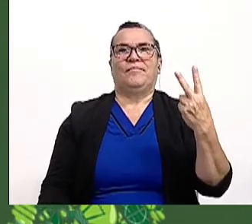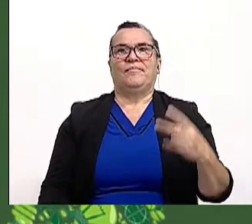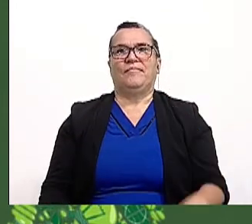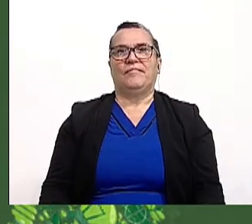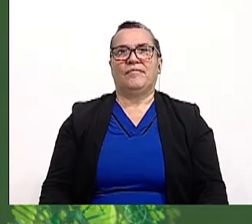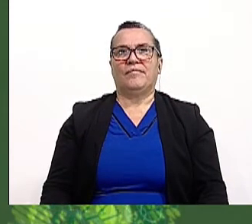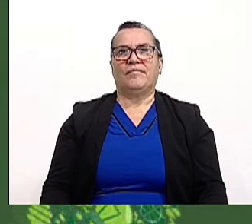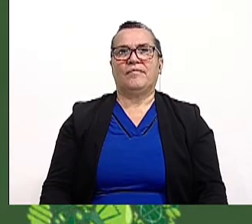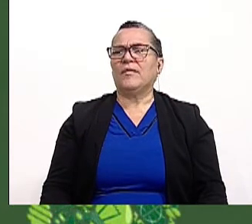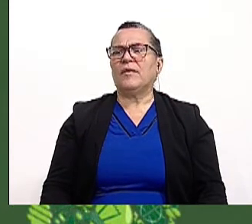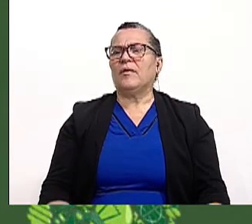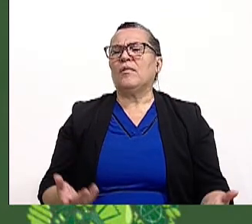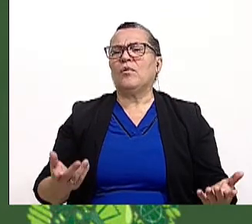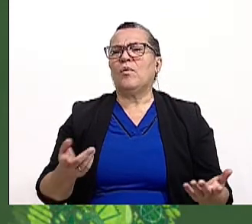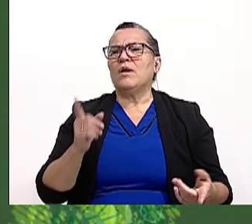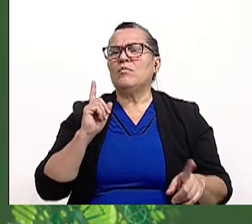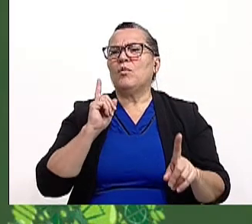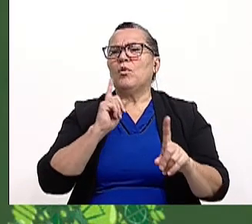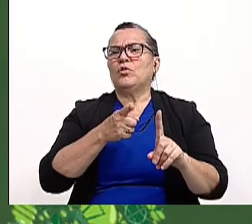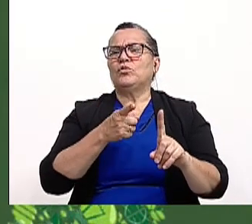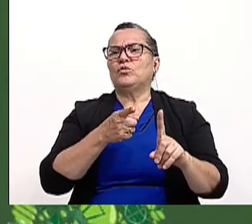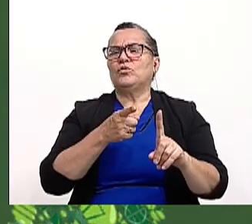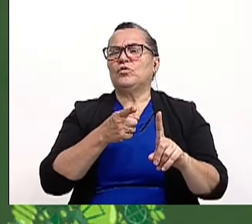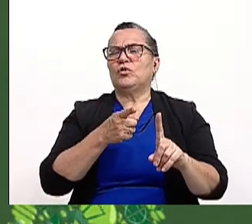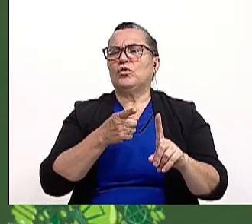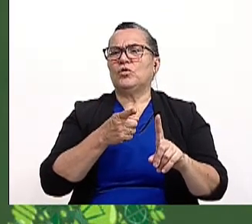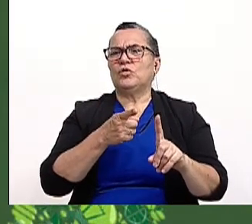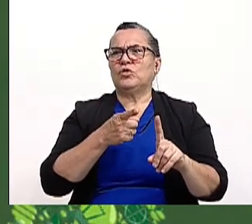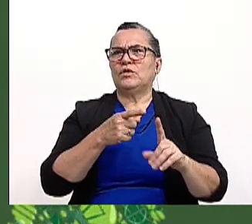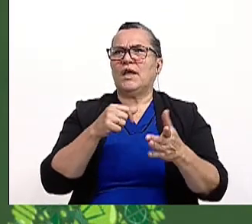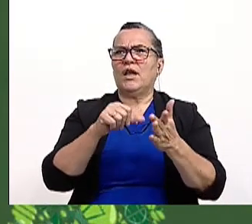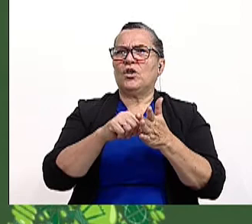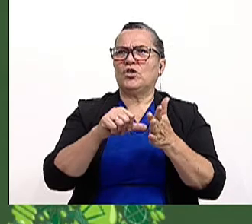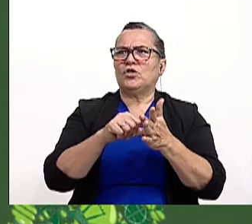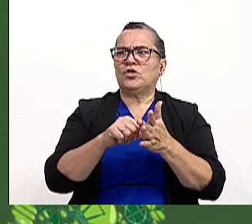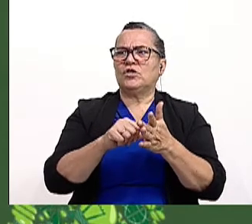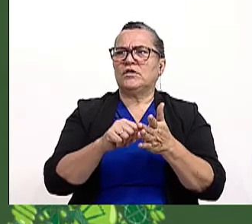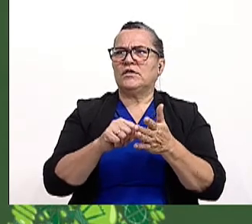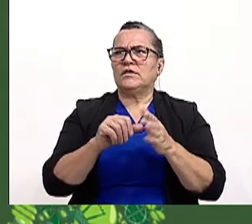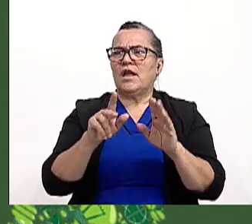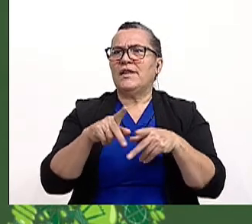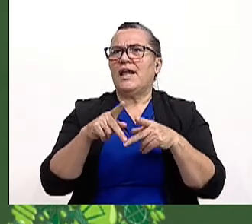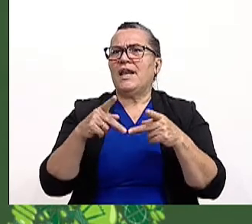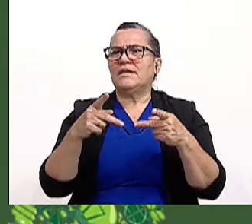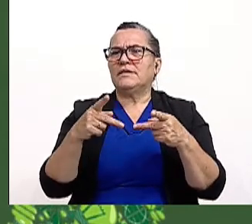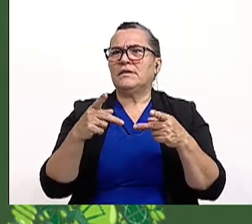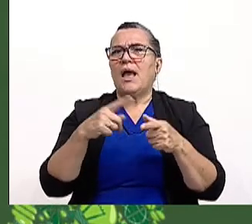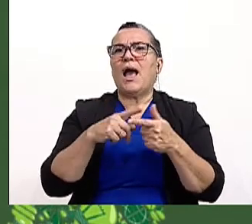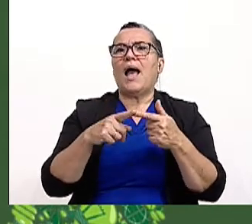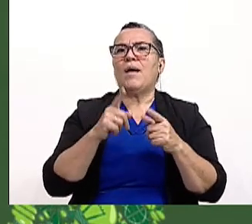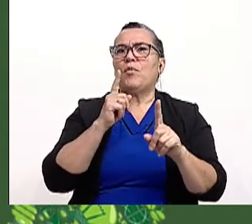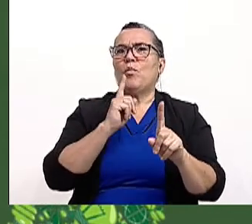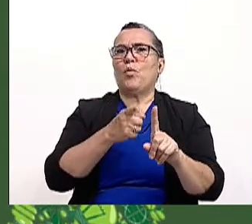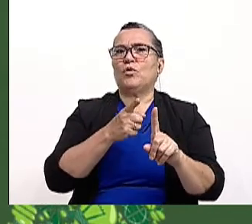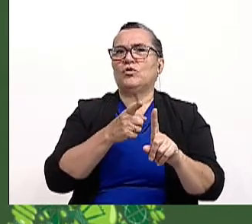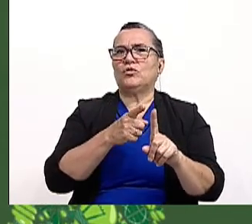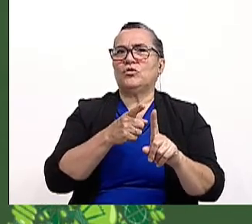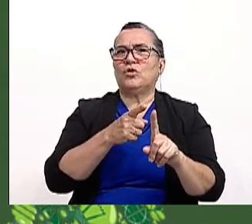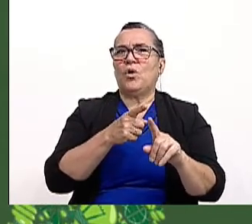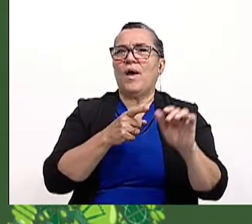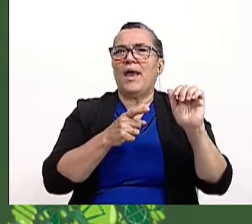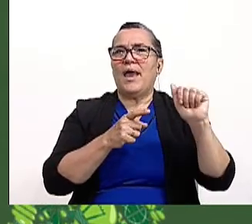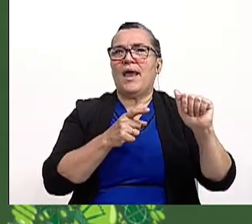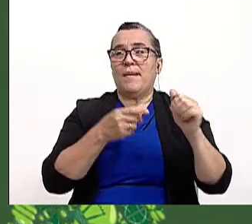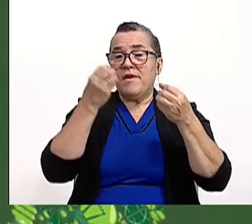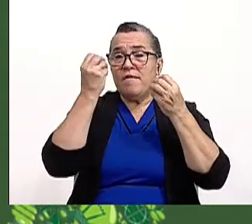2. What is the purpose of the newsletter? Well, the purpose is option A,